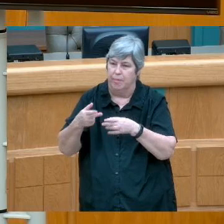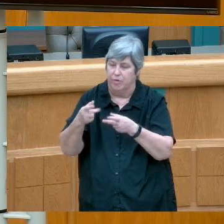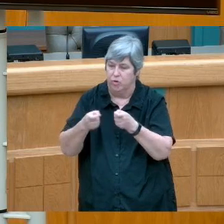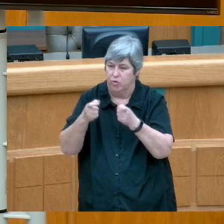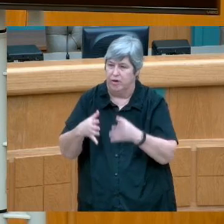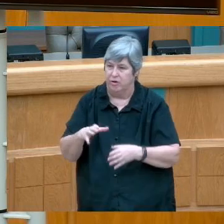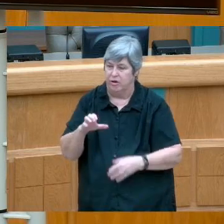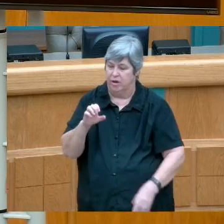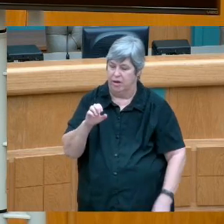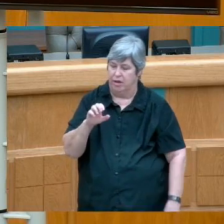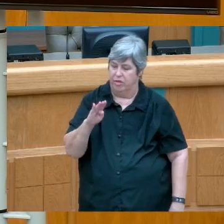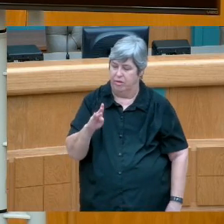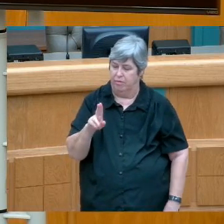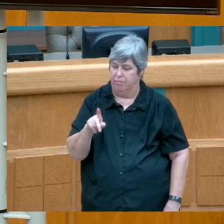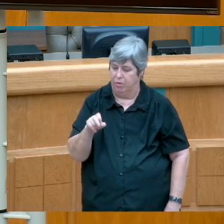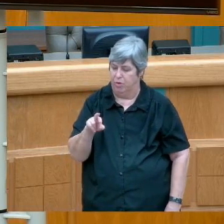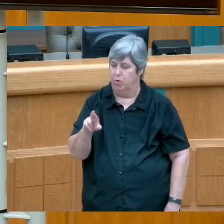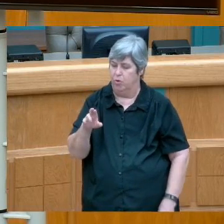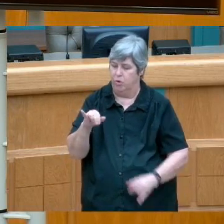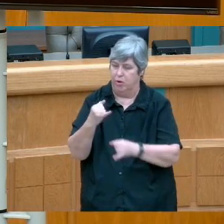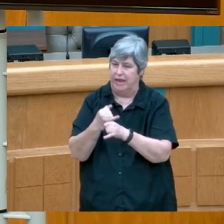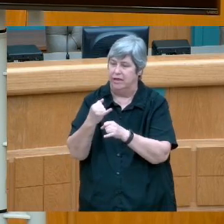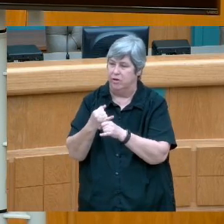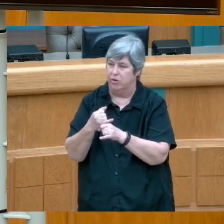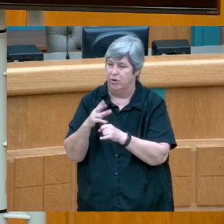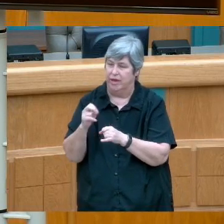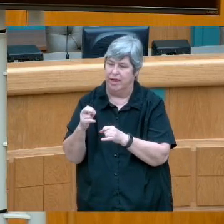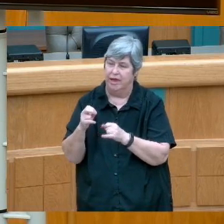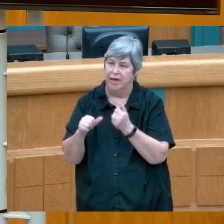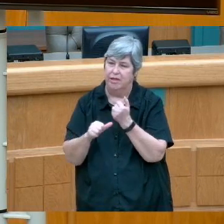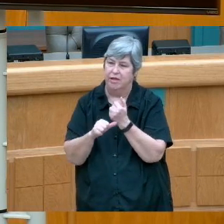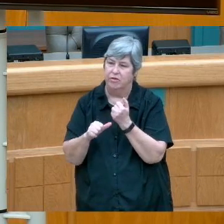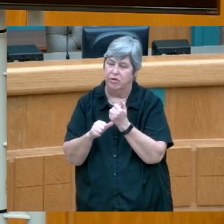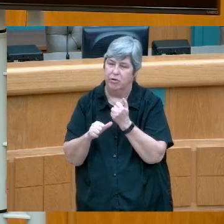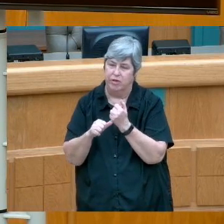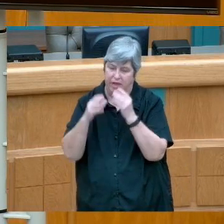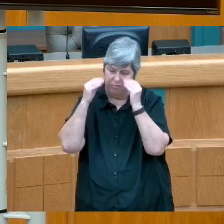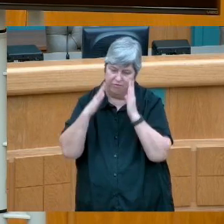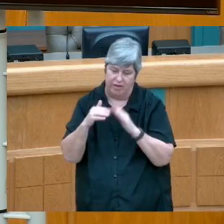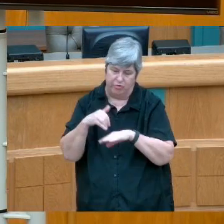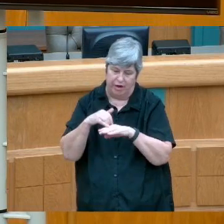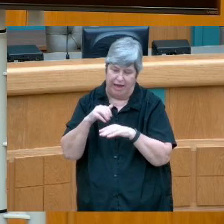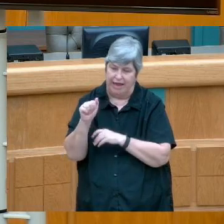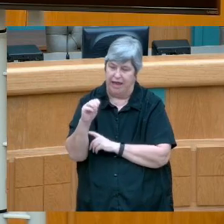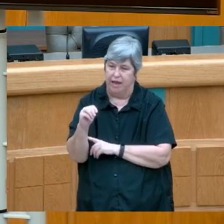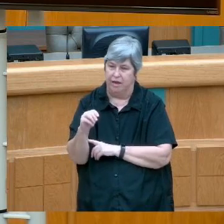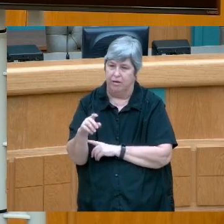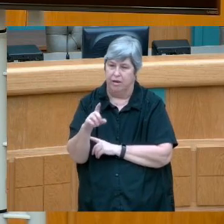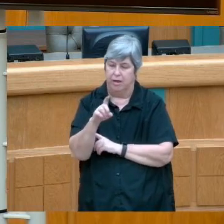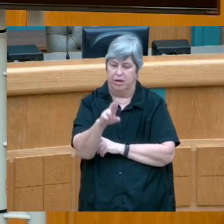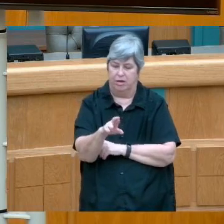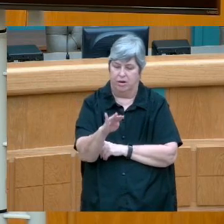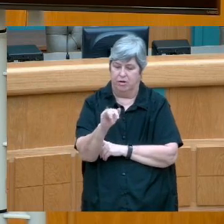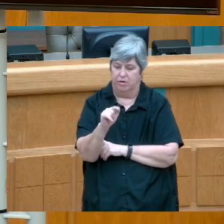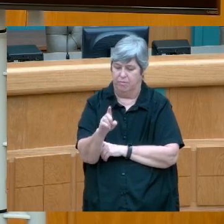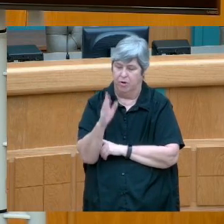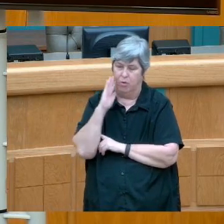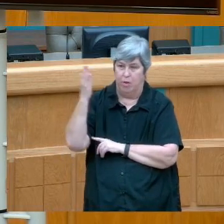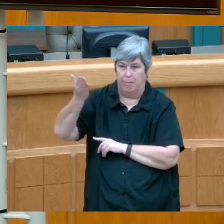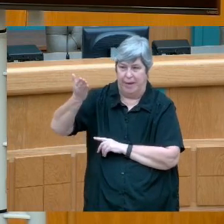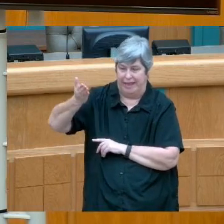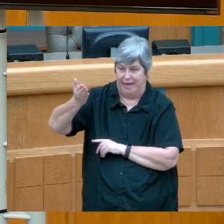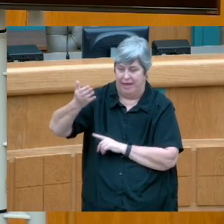the Conrad Blucher Institute, and he is an associate research professor at A&M. And then Dr. Bird, who will do the presenting,